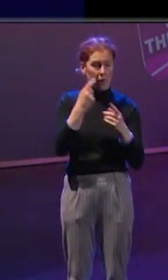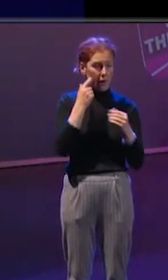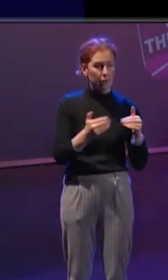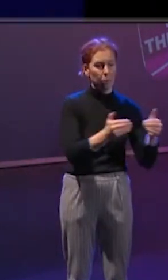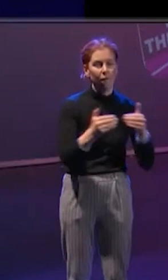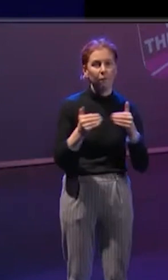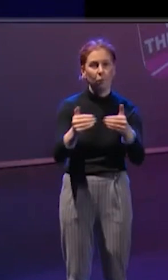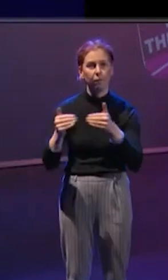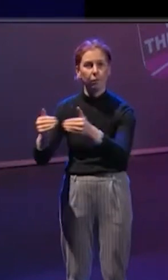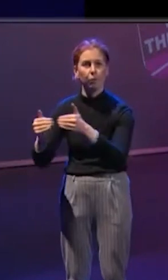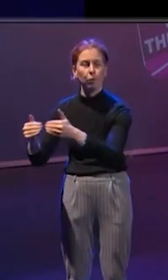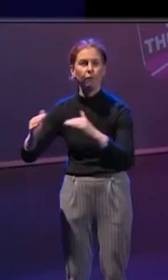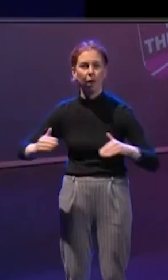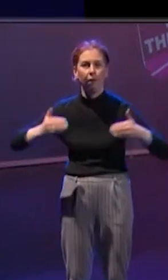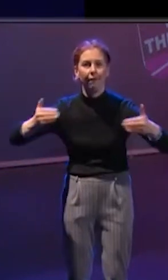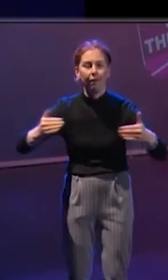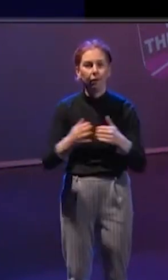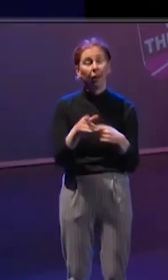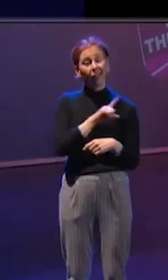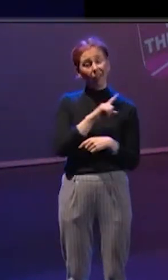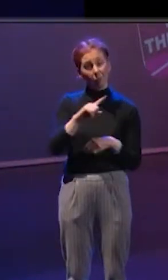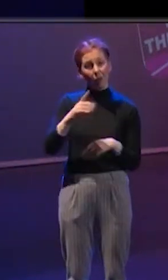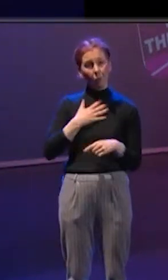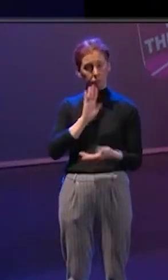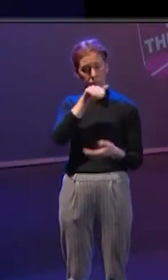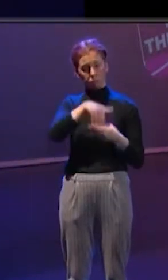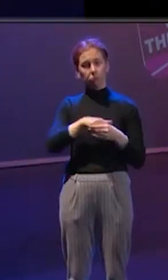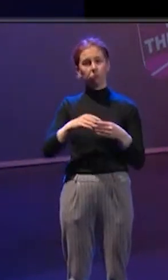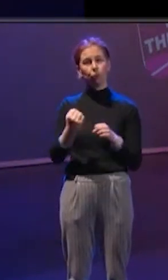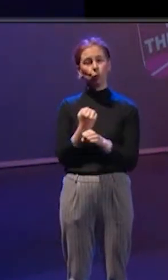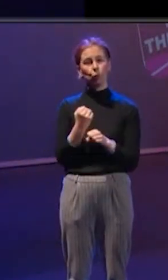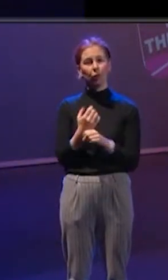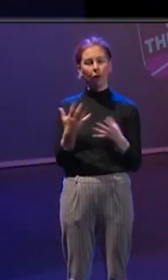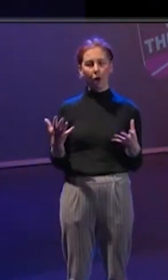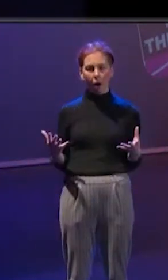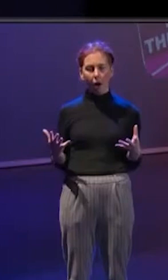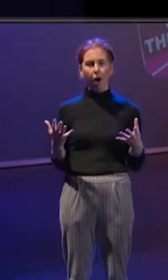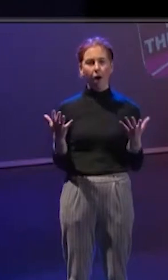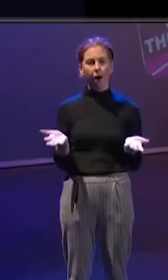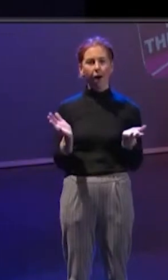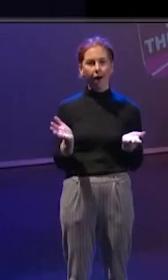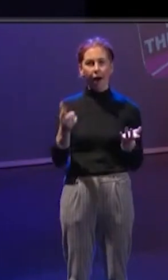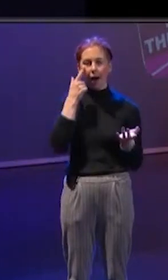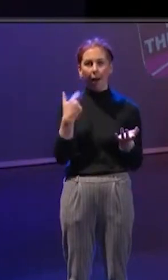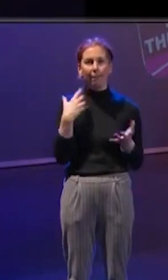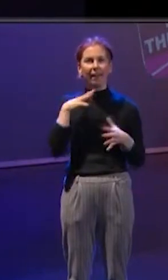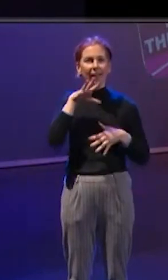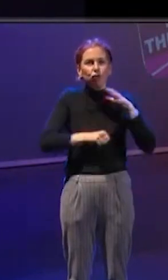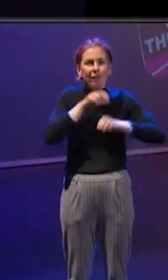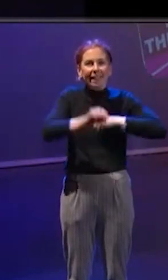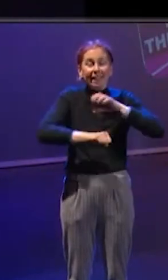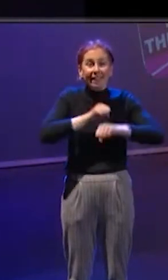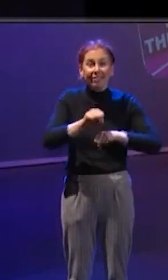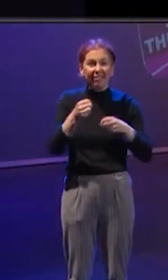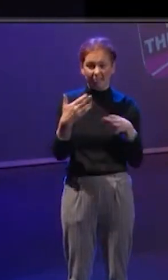main reasons I wanted to go into producing, because it allowed me to really be quite greedy, actually. I work